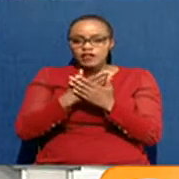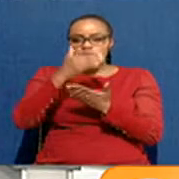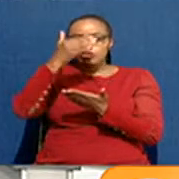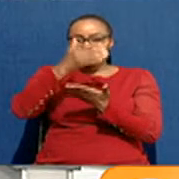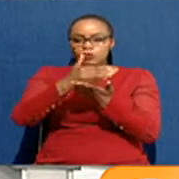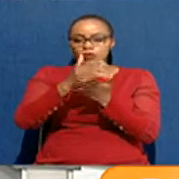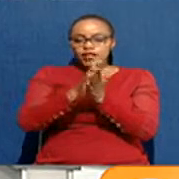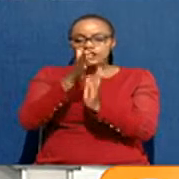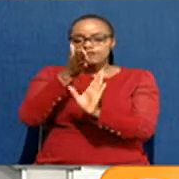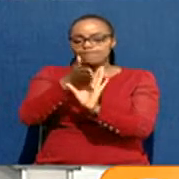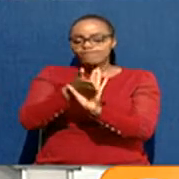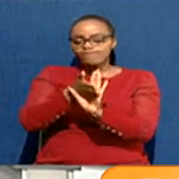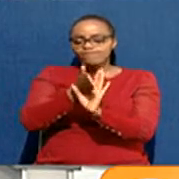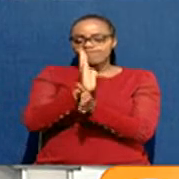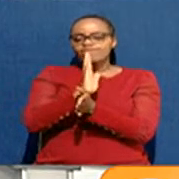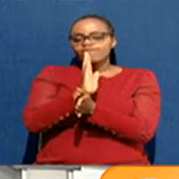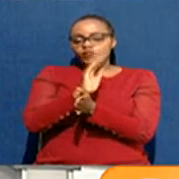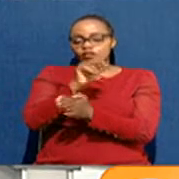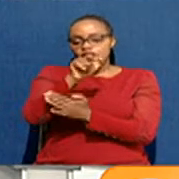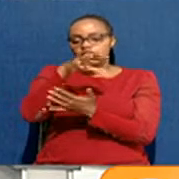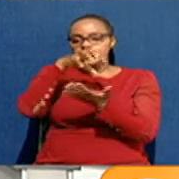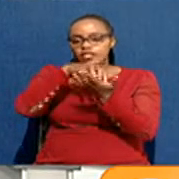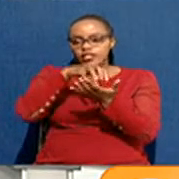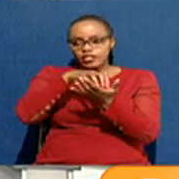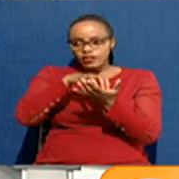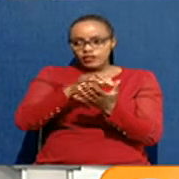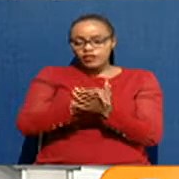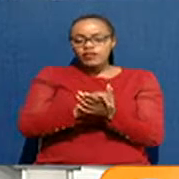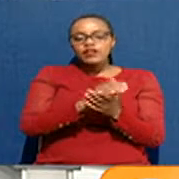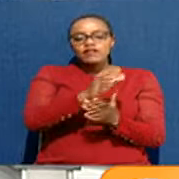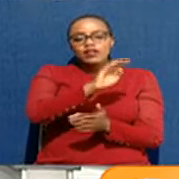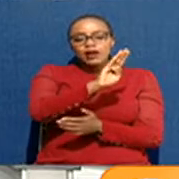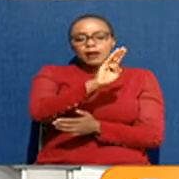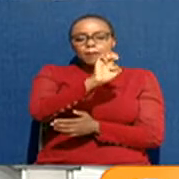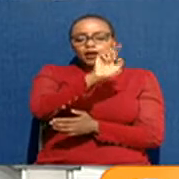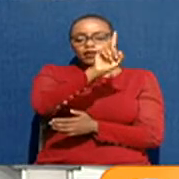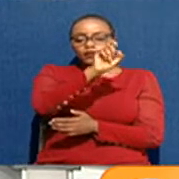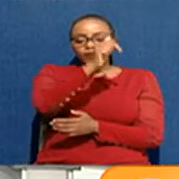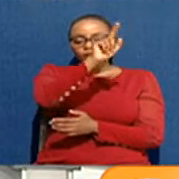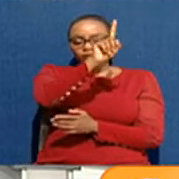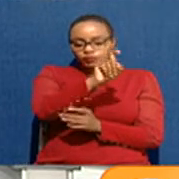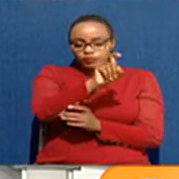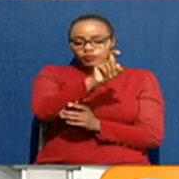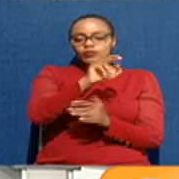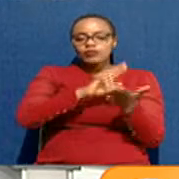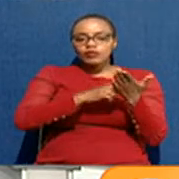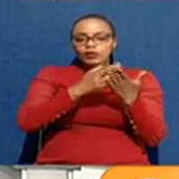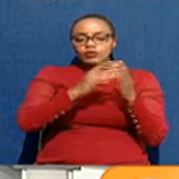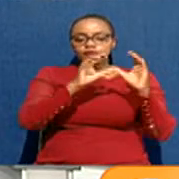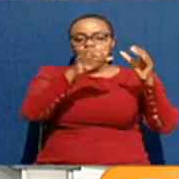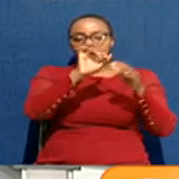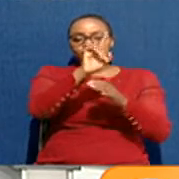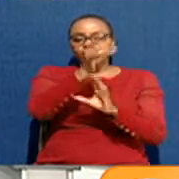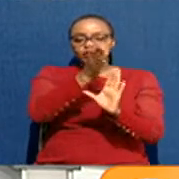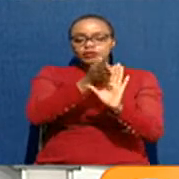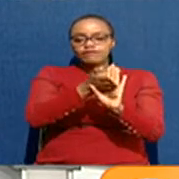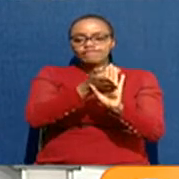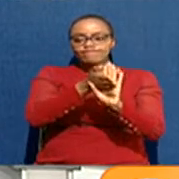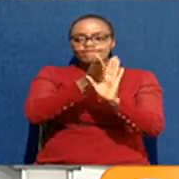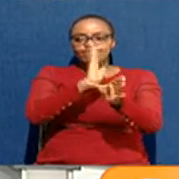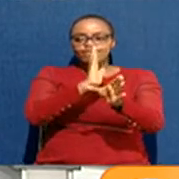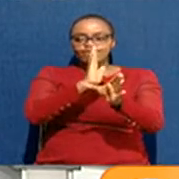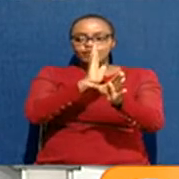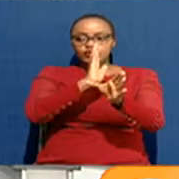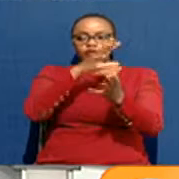and withdrawn their claim in the suits. Vatox Resources Company, another party in the case, was the first to withdraw from the